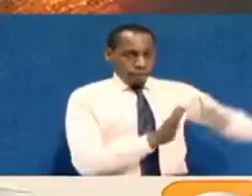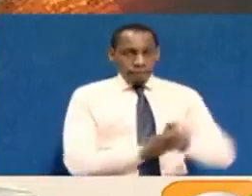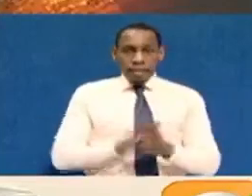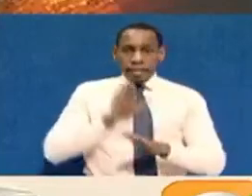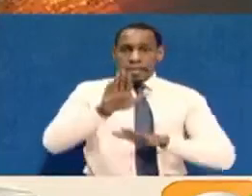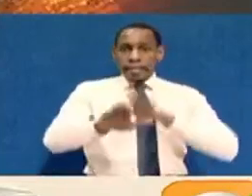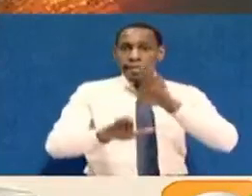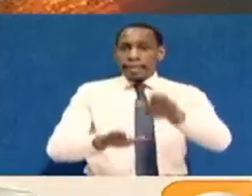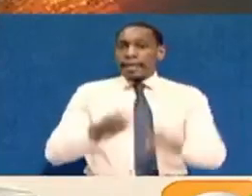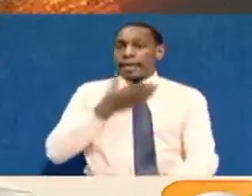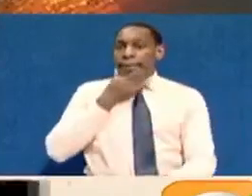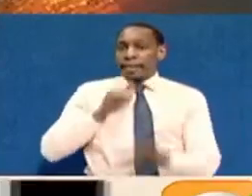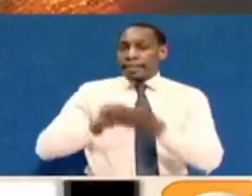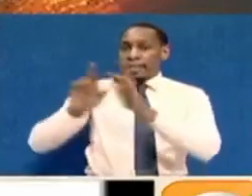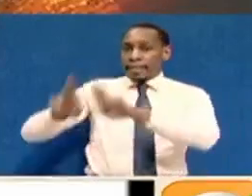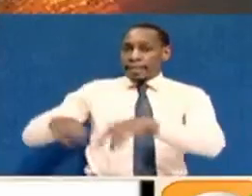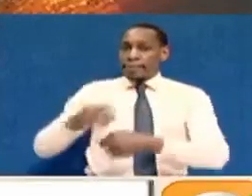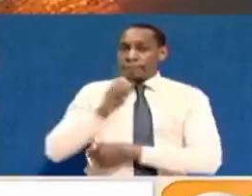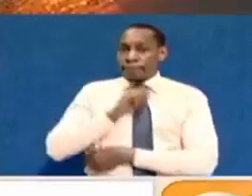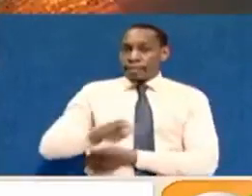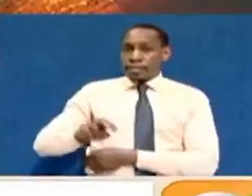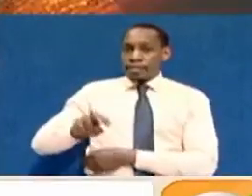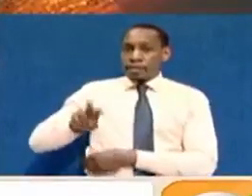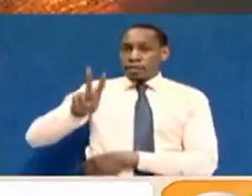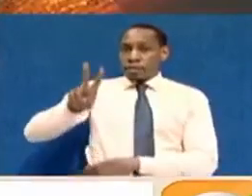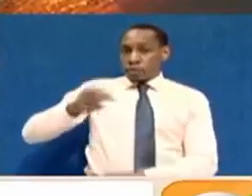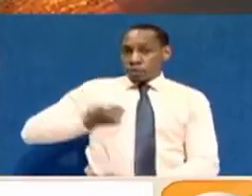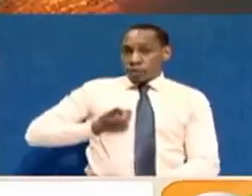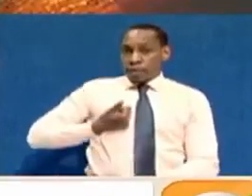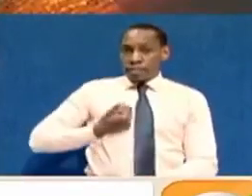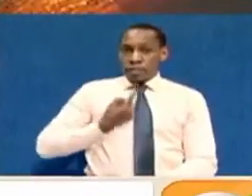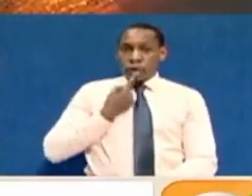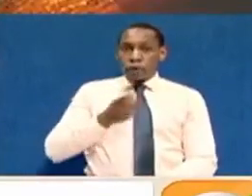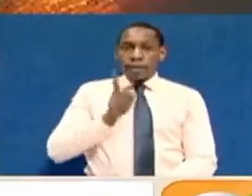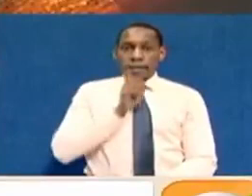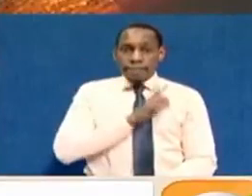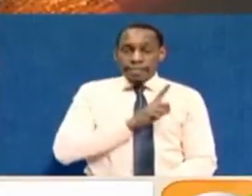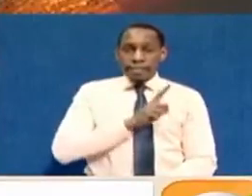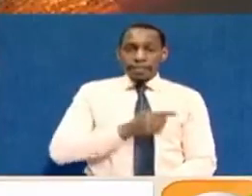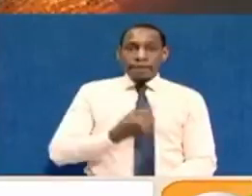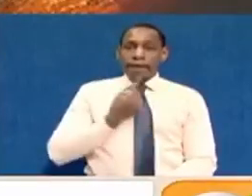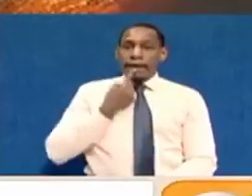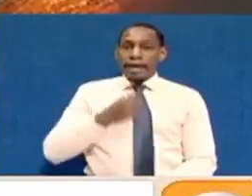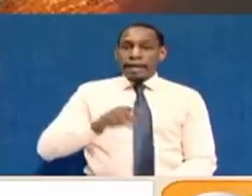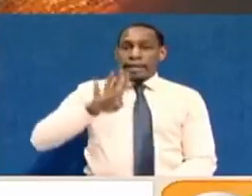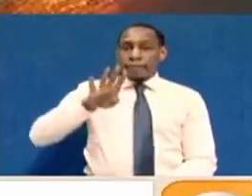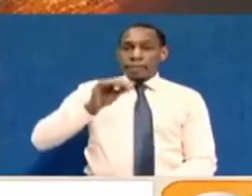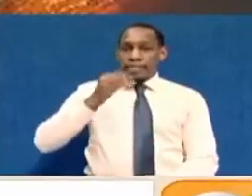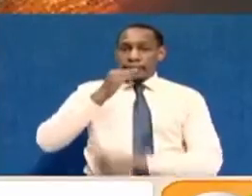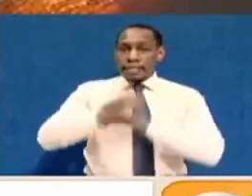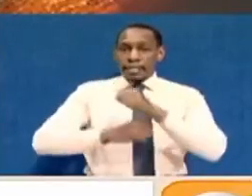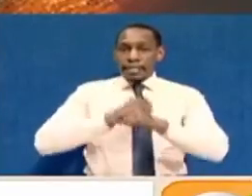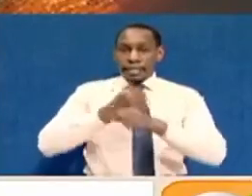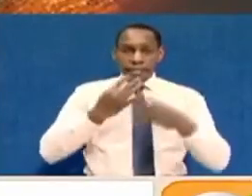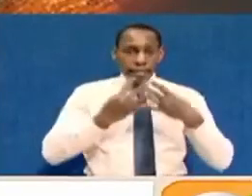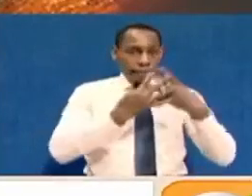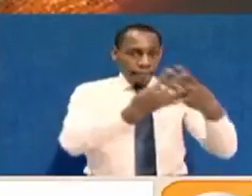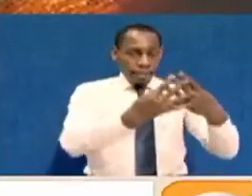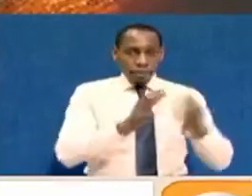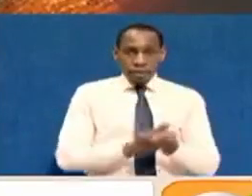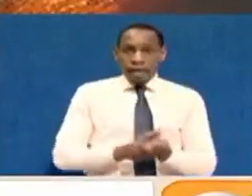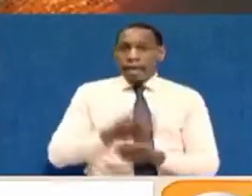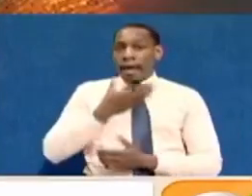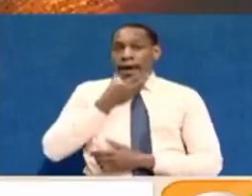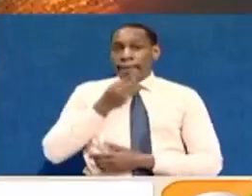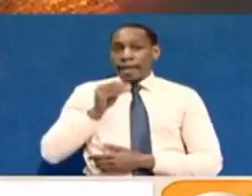A Kirinyaga man who defiled his two daughters has been sentenced to 140 years in jail.